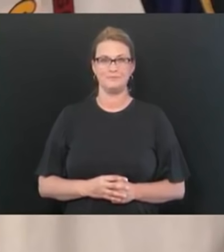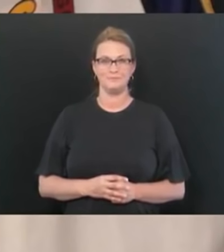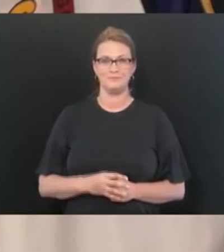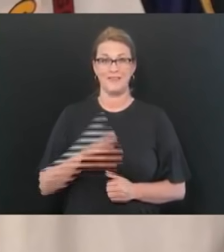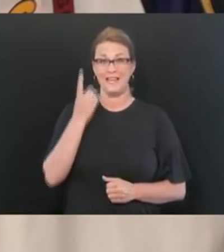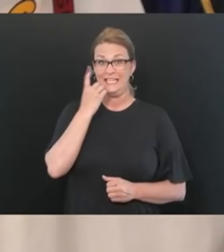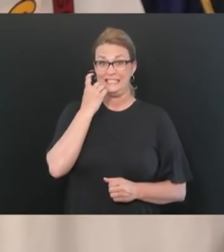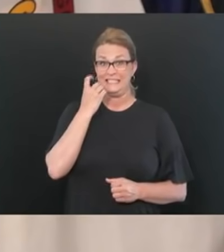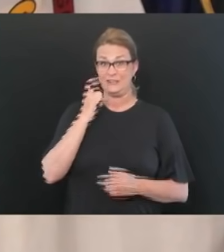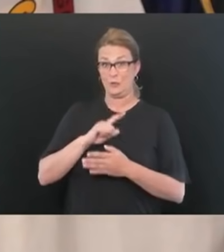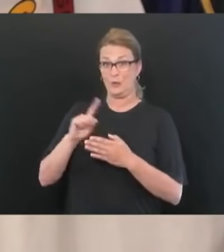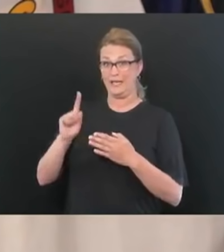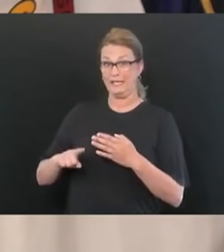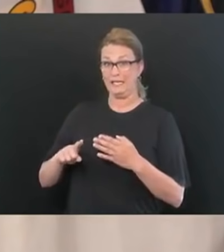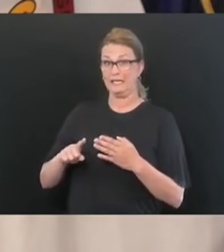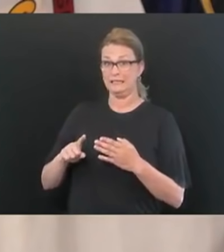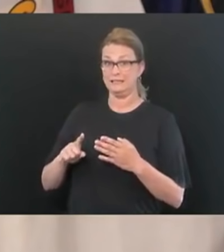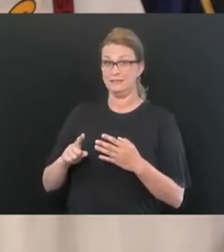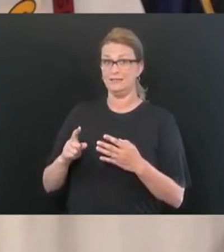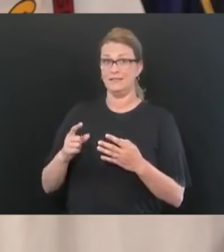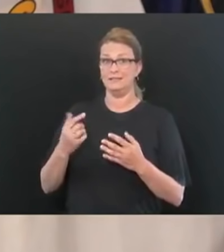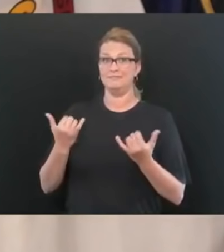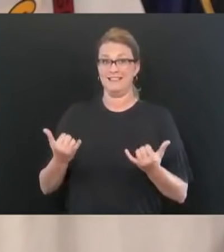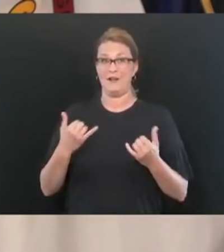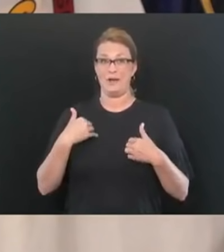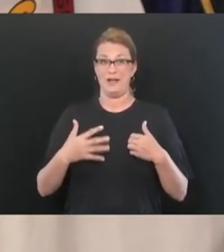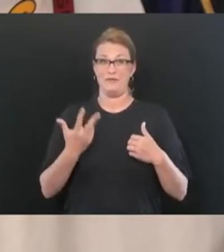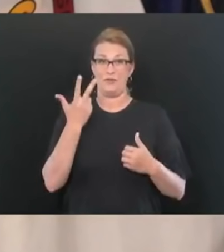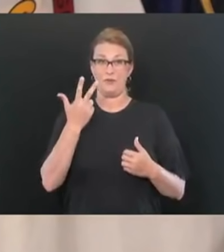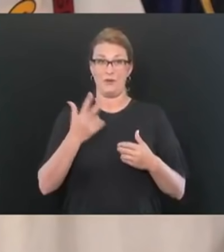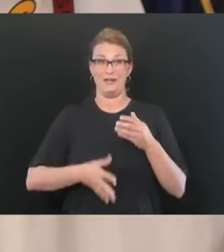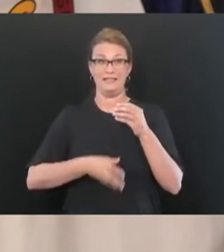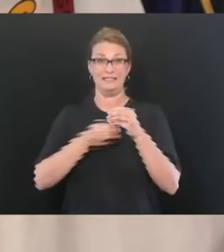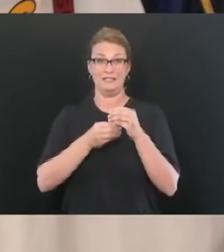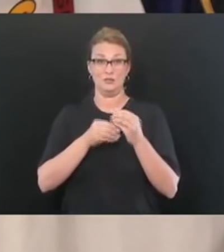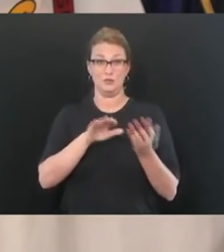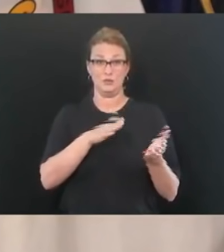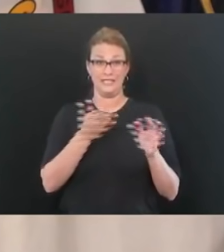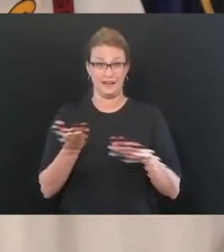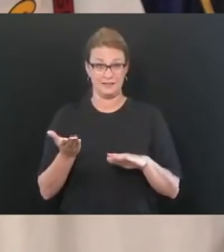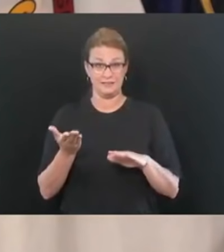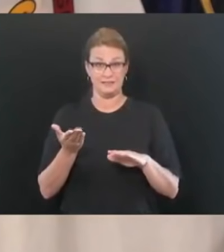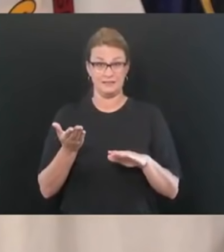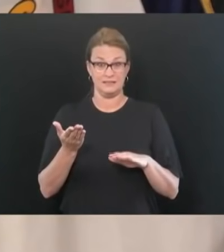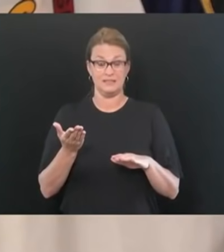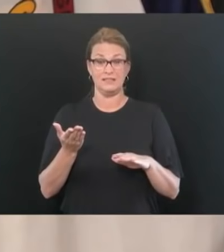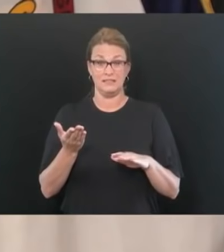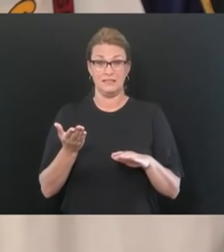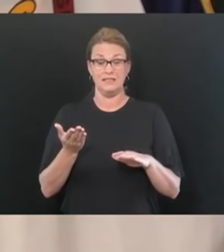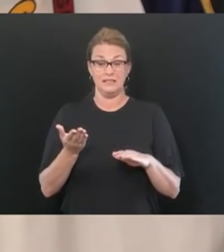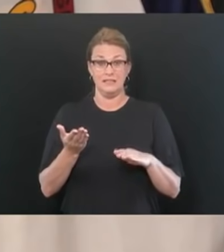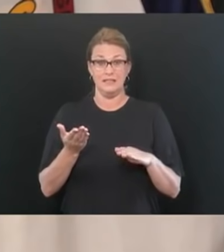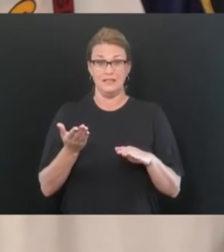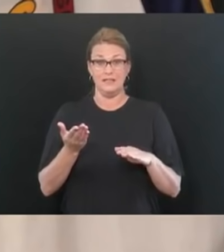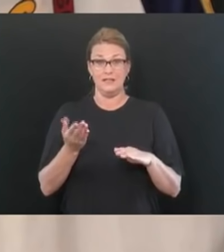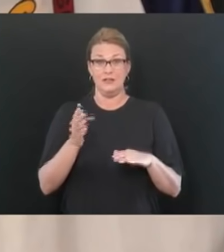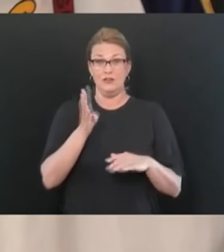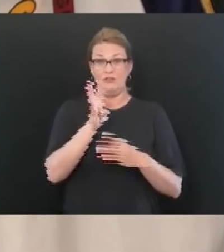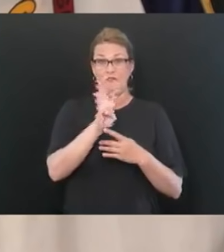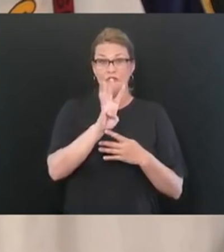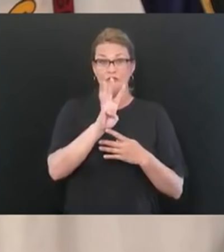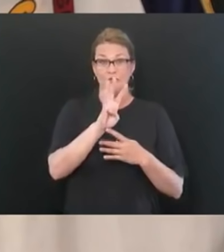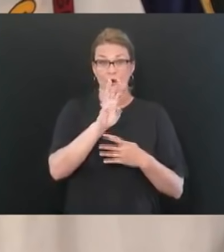and we did have 3 additional deaths that came in on Friday, I think, and they're our